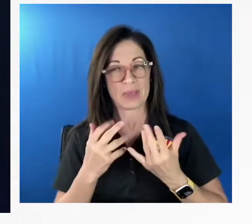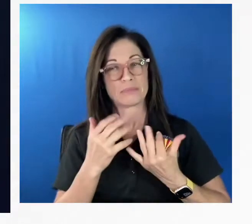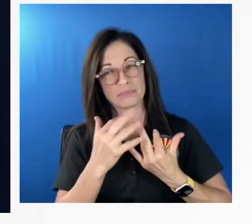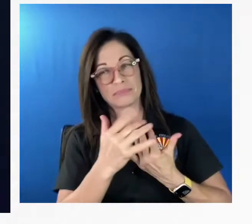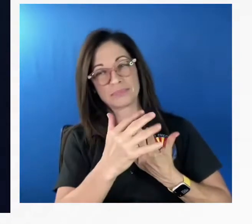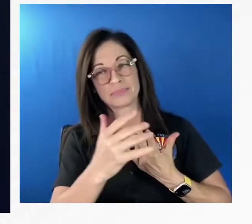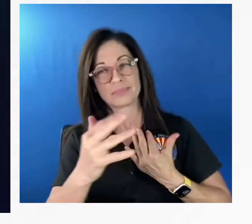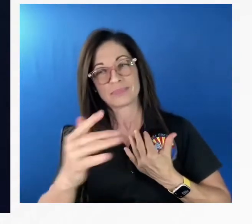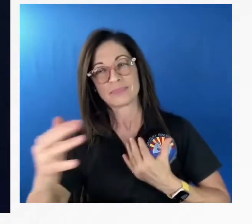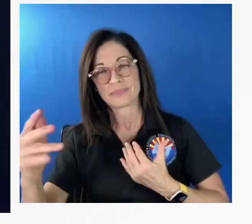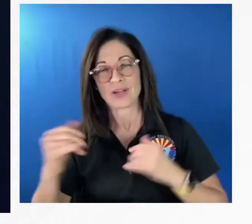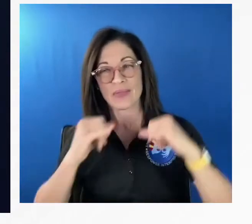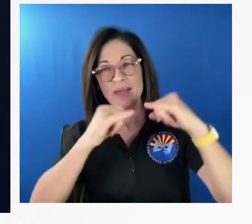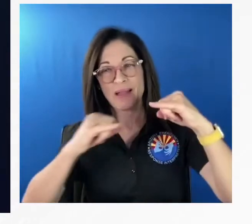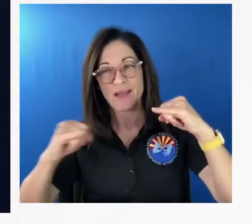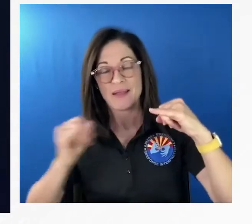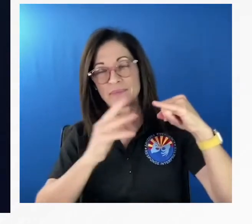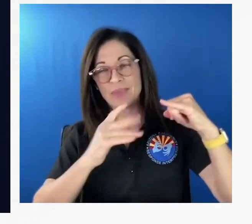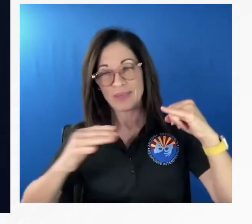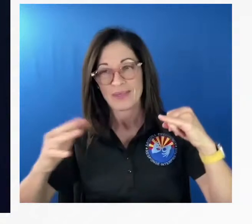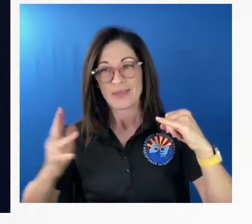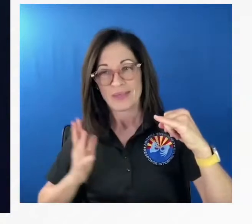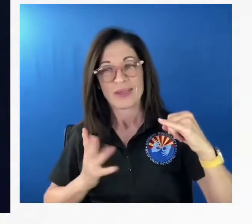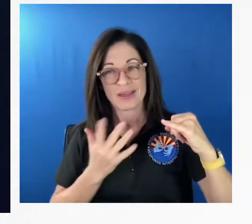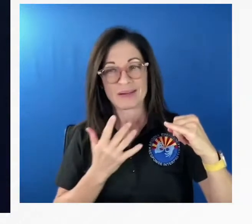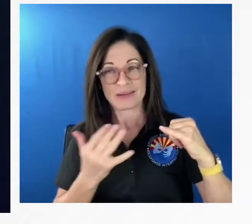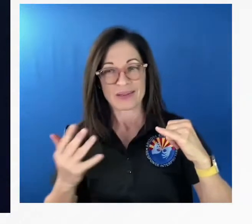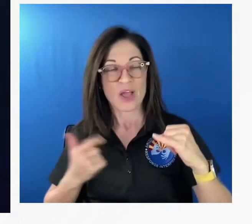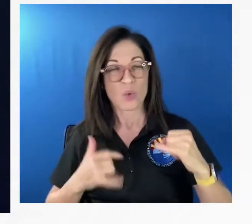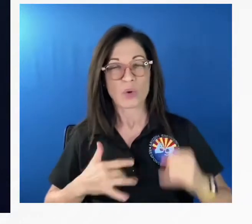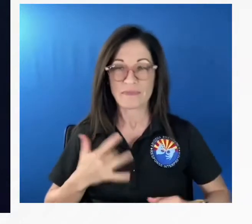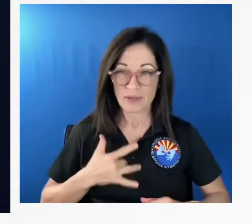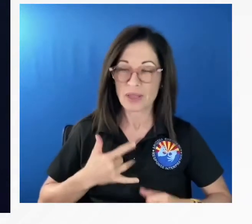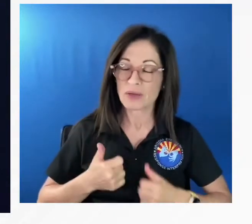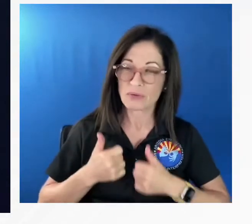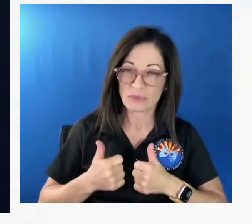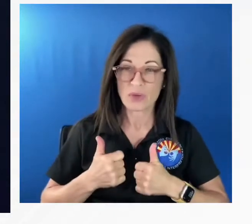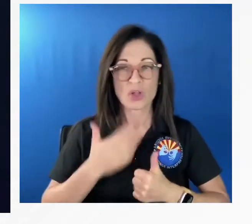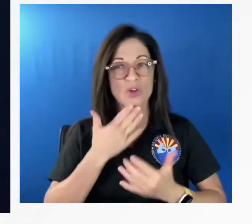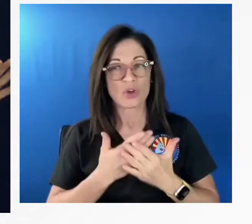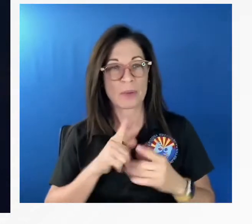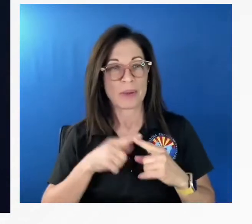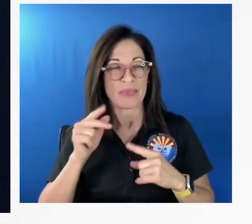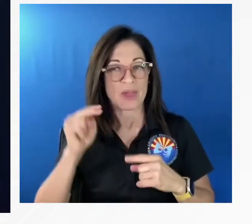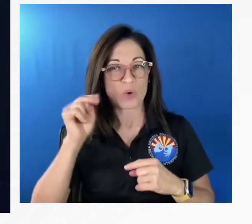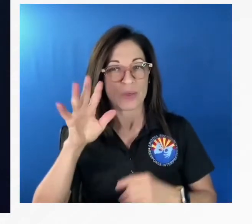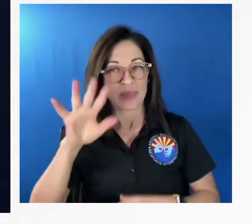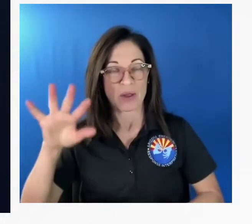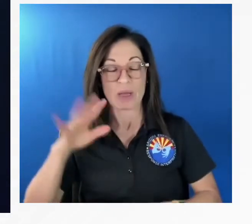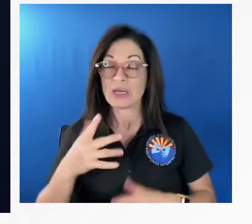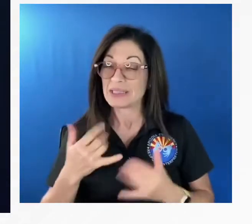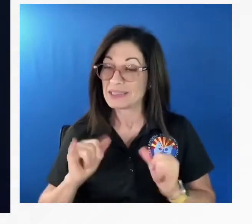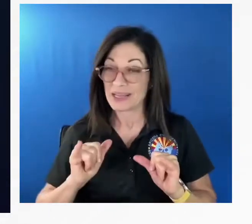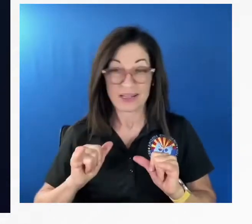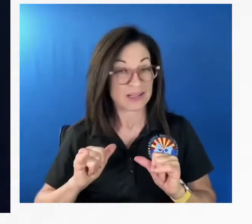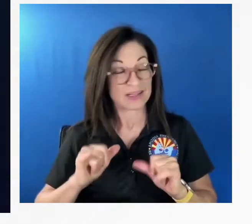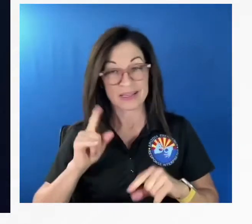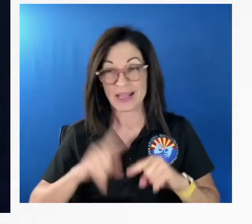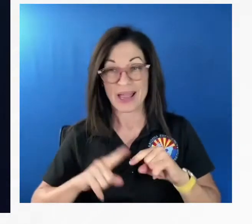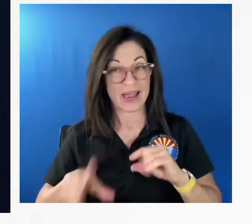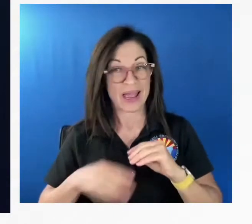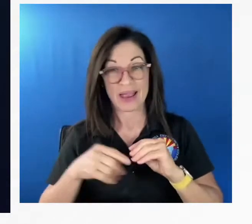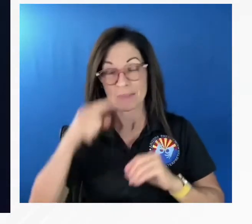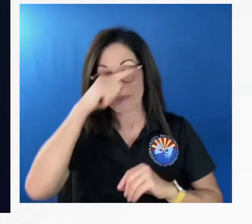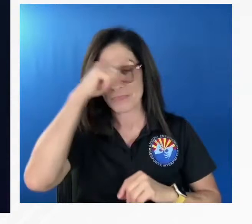edge, and we're feeling really good about that north section. Still not ready to call it a black line